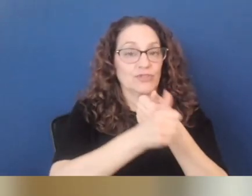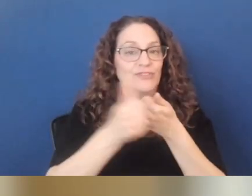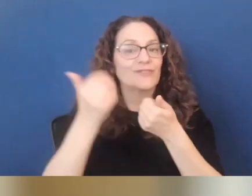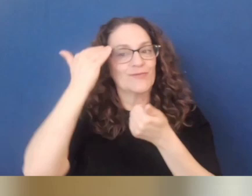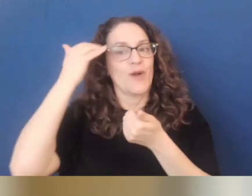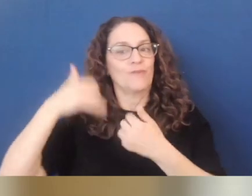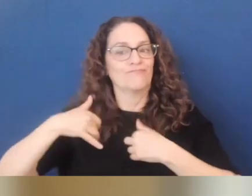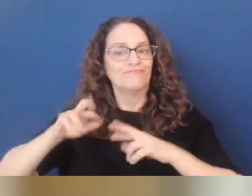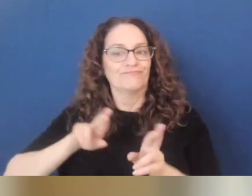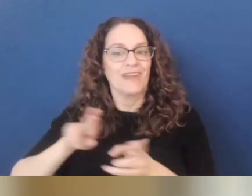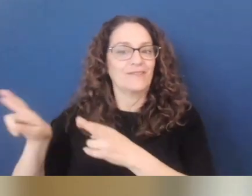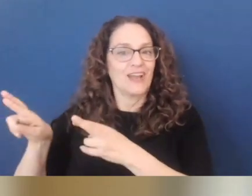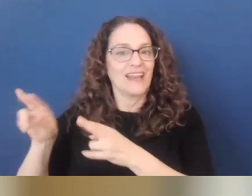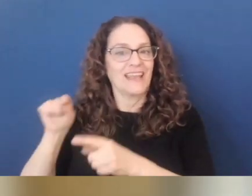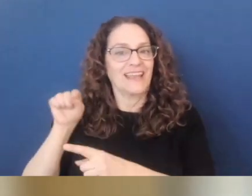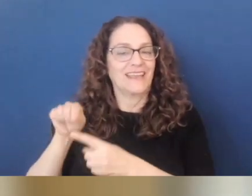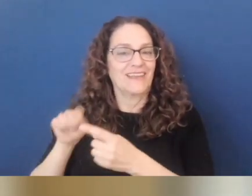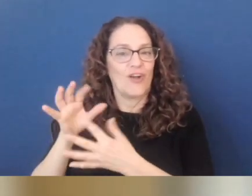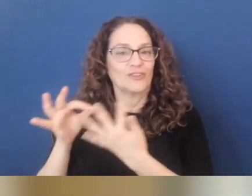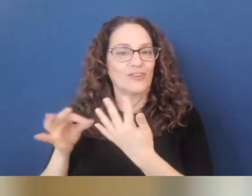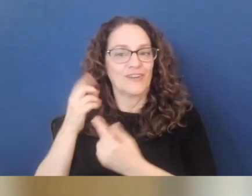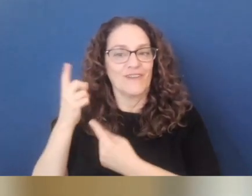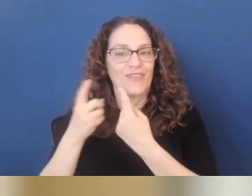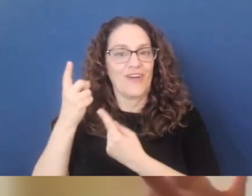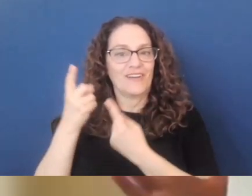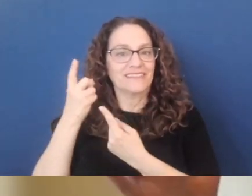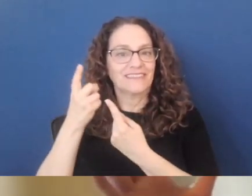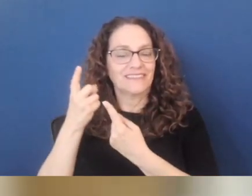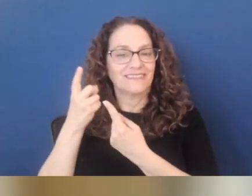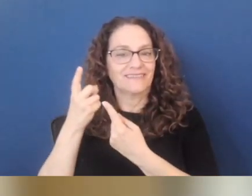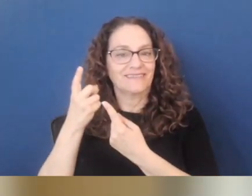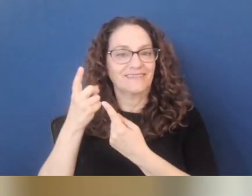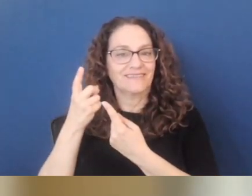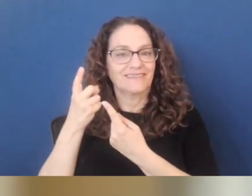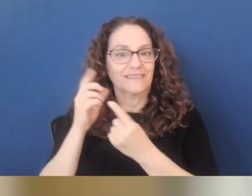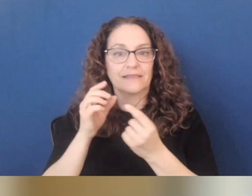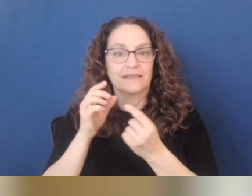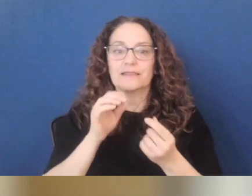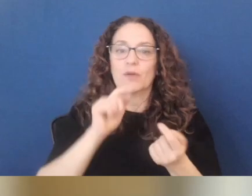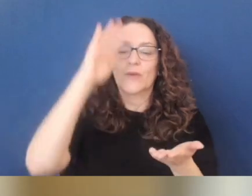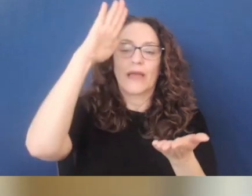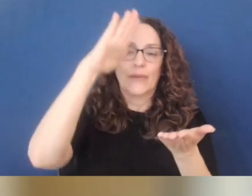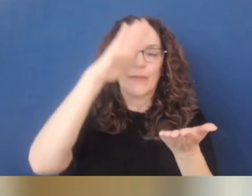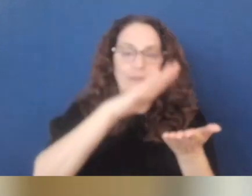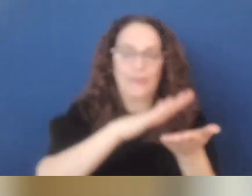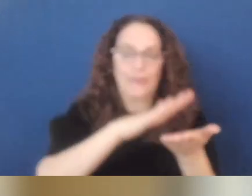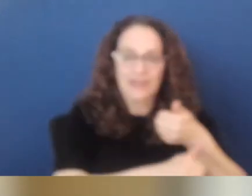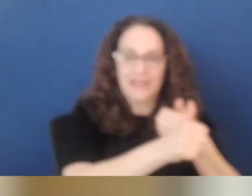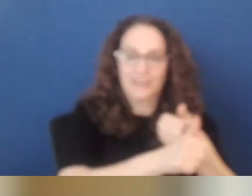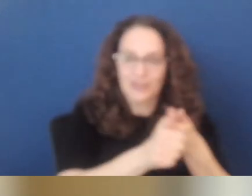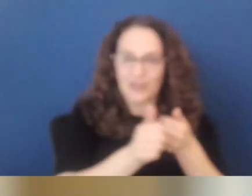less energy for the danger, you know, that unwholesome pattern, and more motivation to go to something